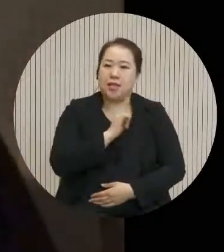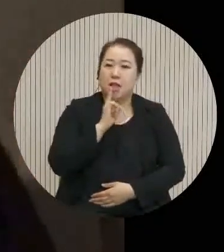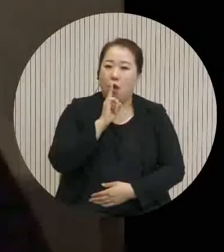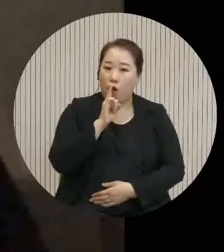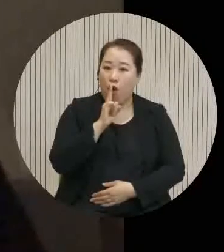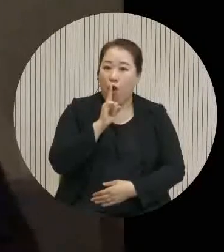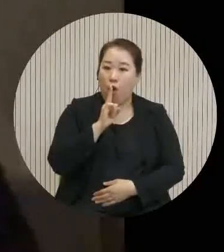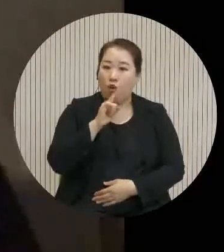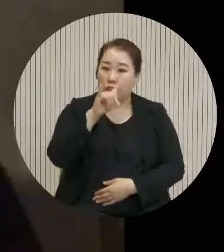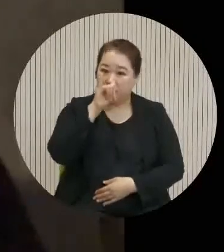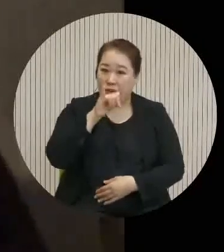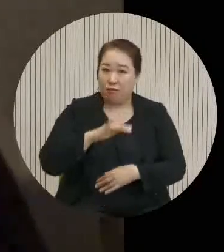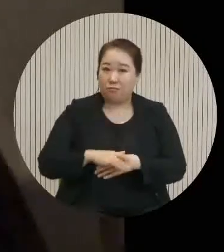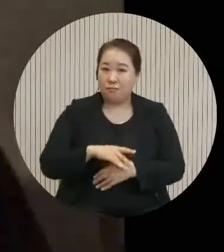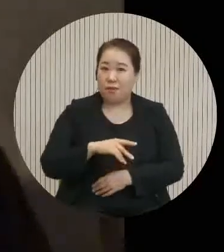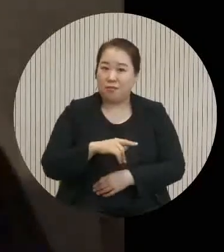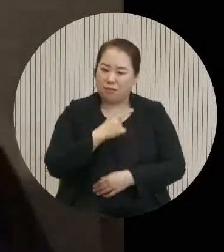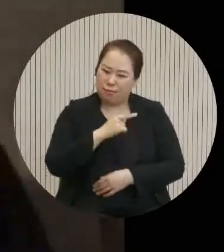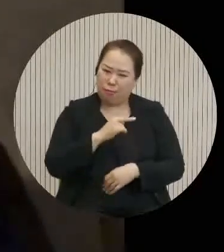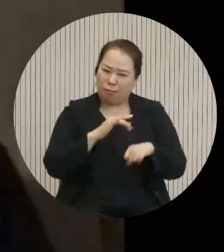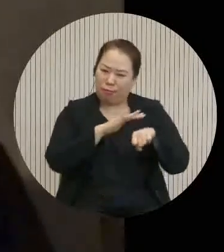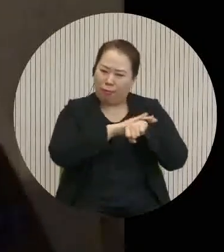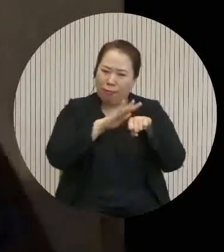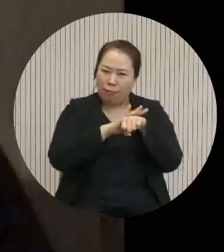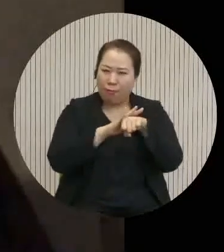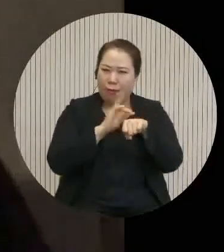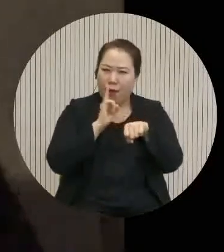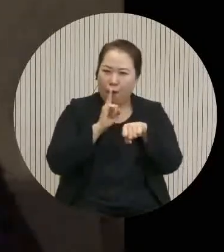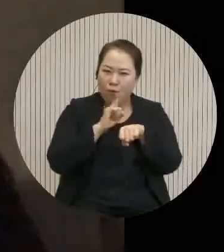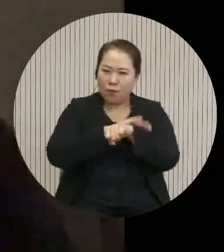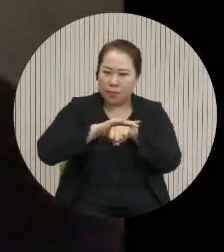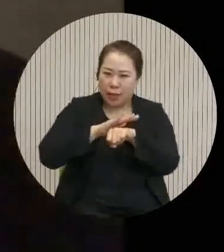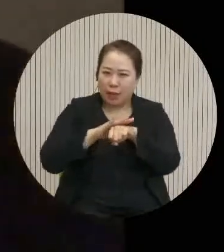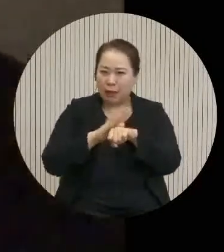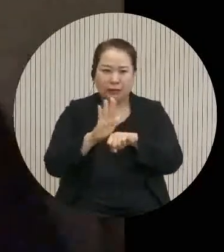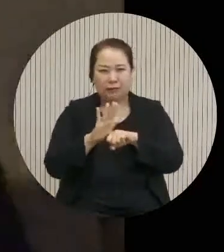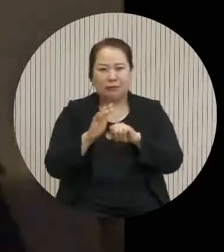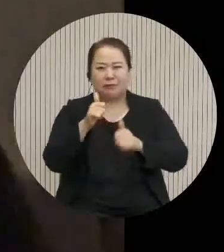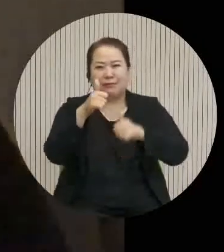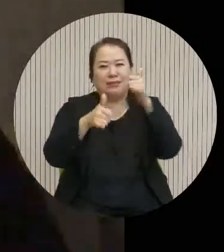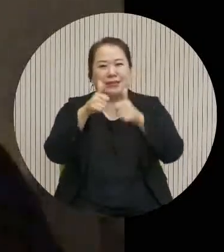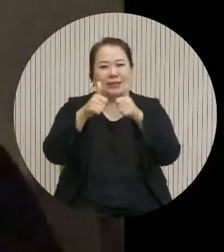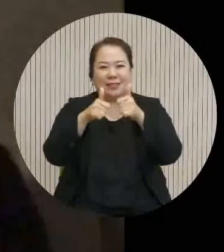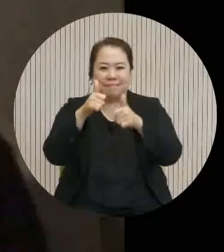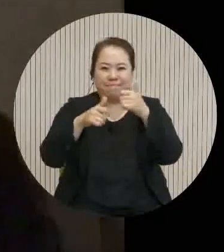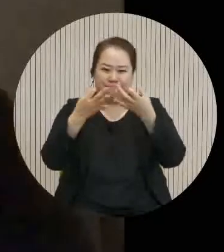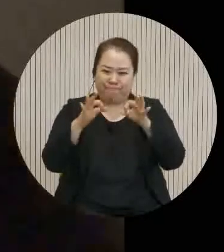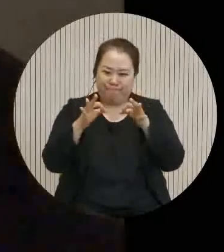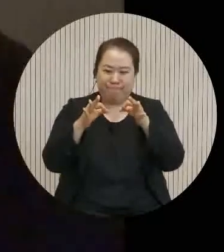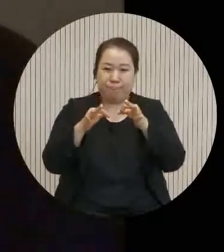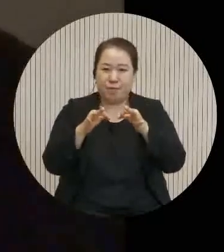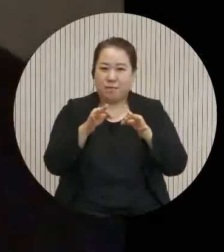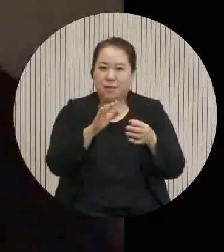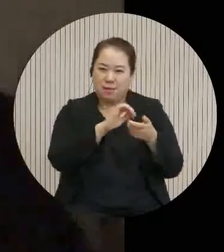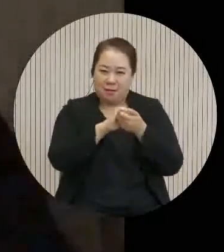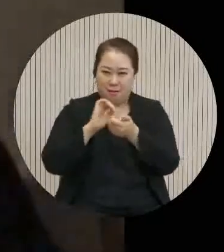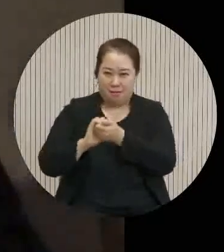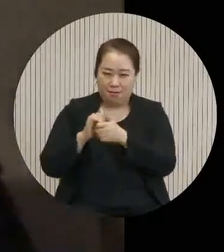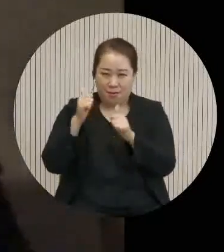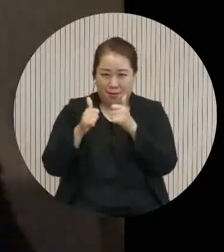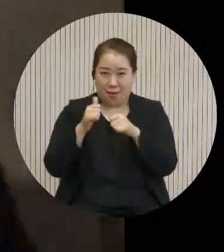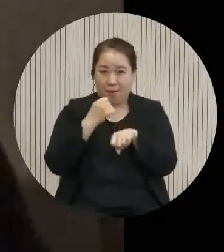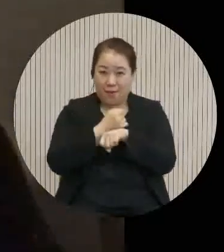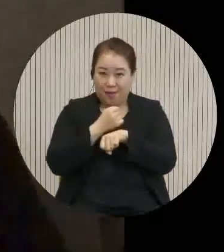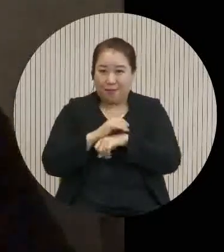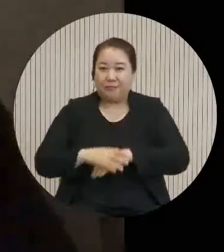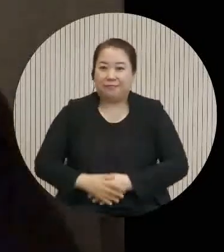better. I give myself a test every Friday. On Fridays, I go to the local supermarket called Ralph's, and